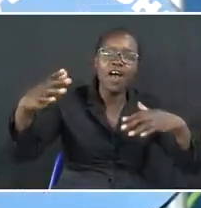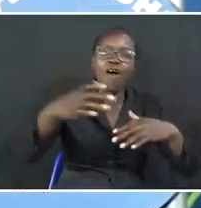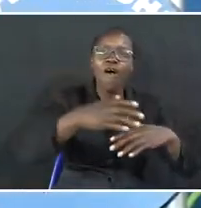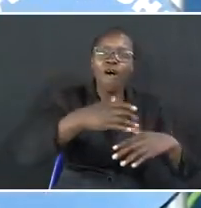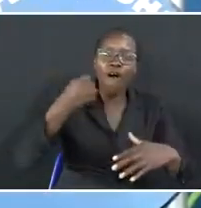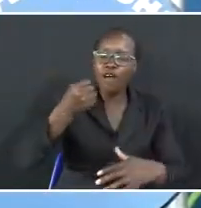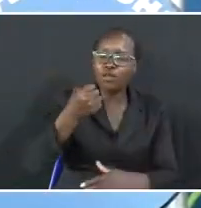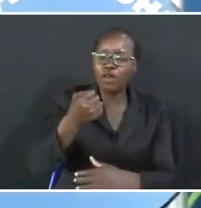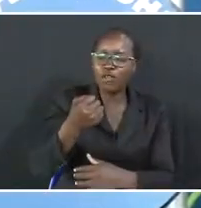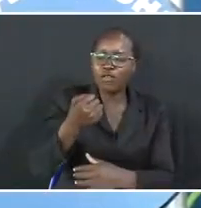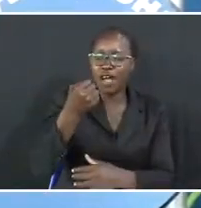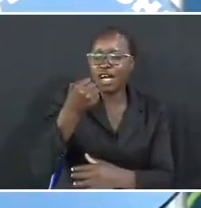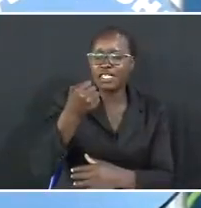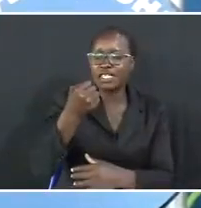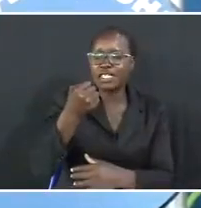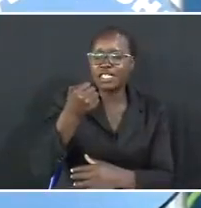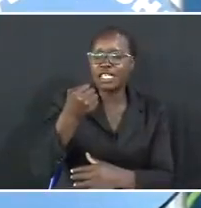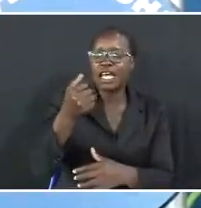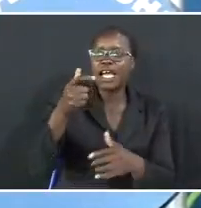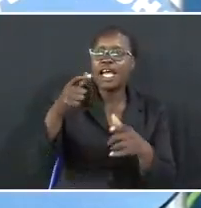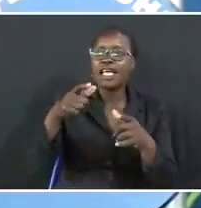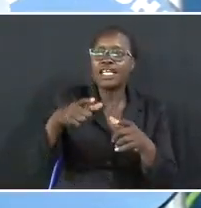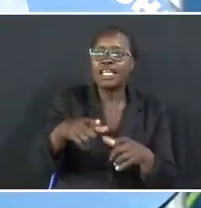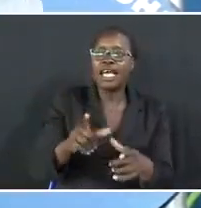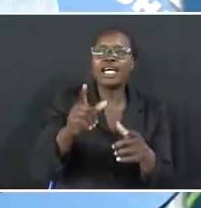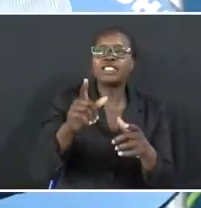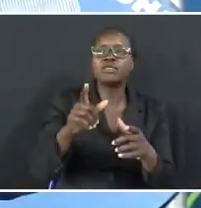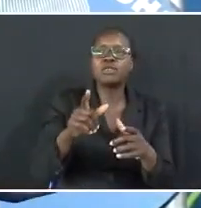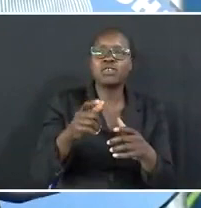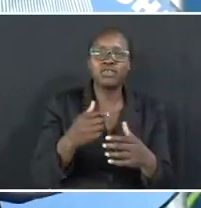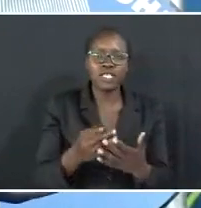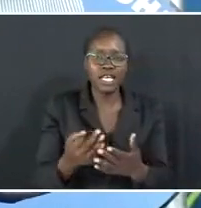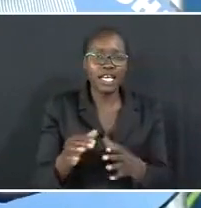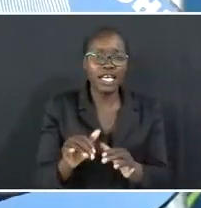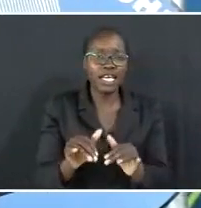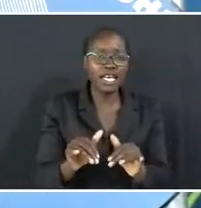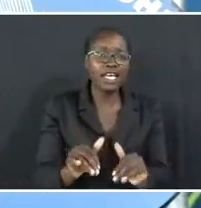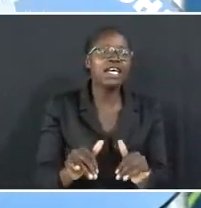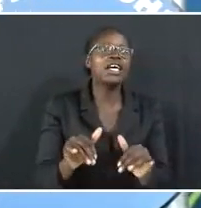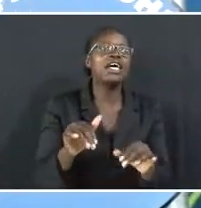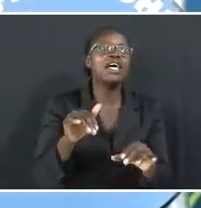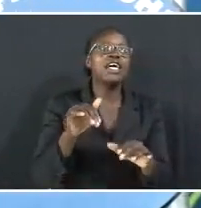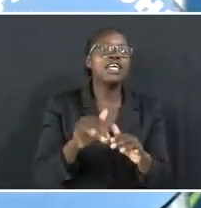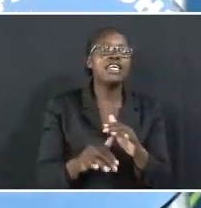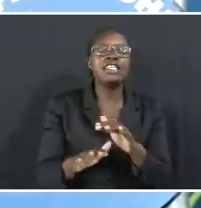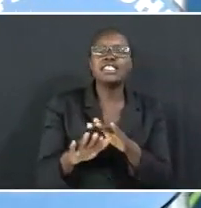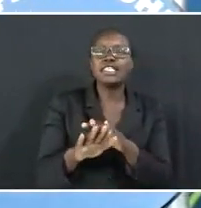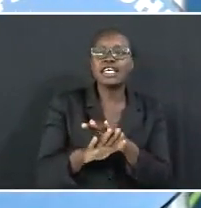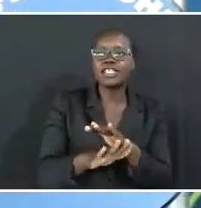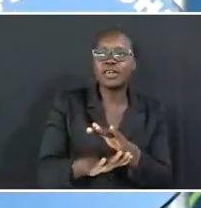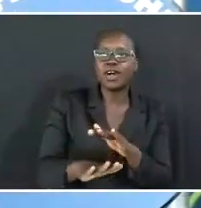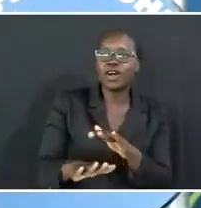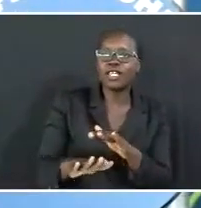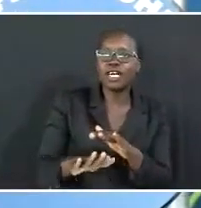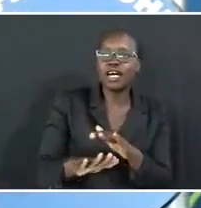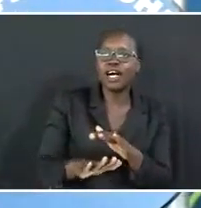sky. Hold me first, let me stand in